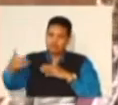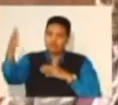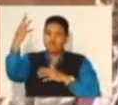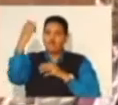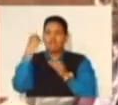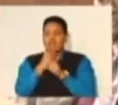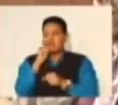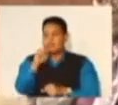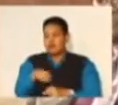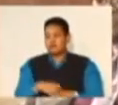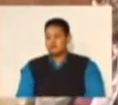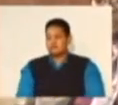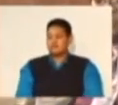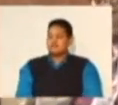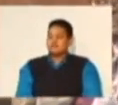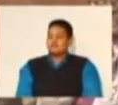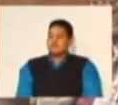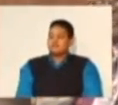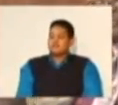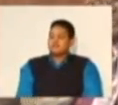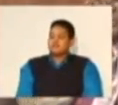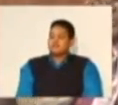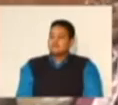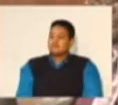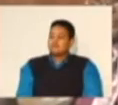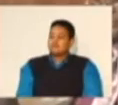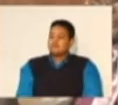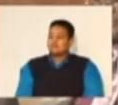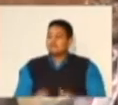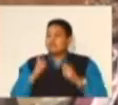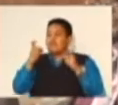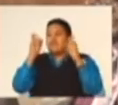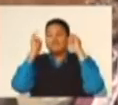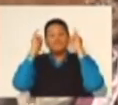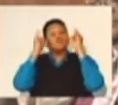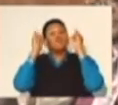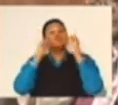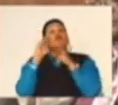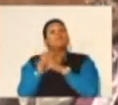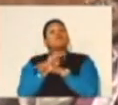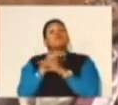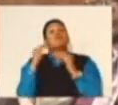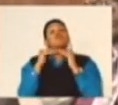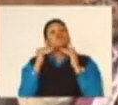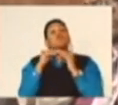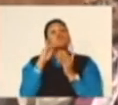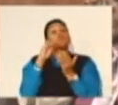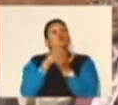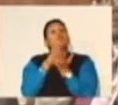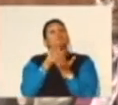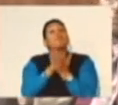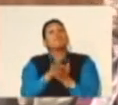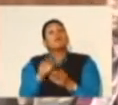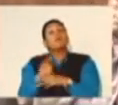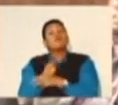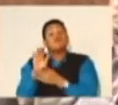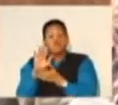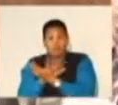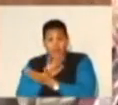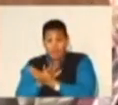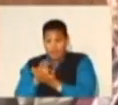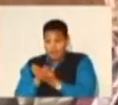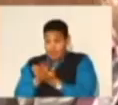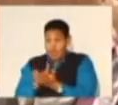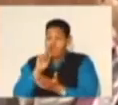To this end, I have given instructions to the Minister of Justice to table a ministry paper and draft legislation for